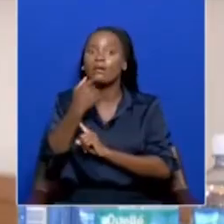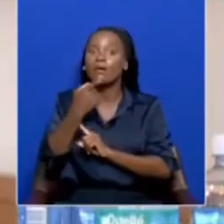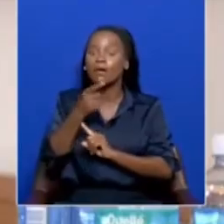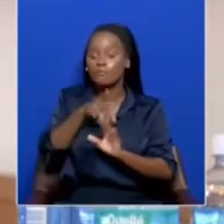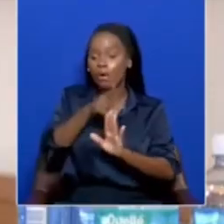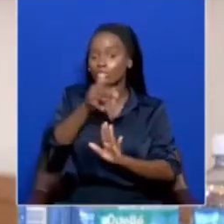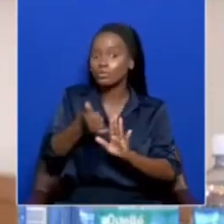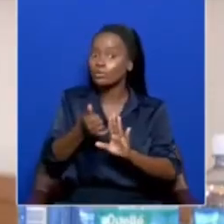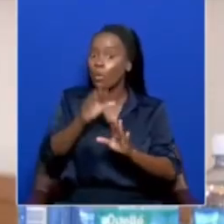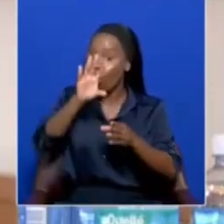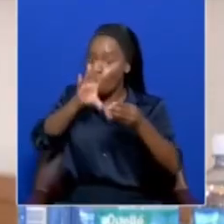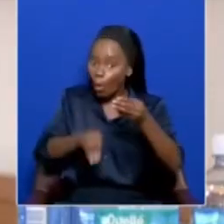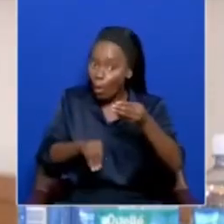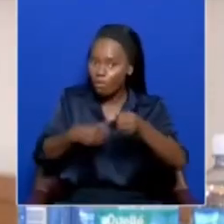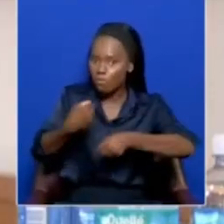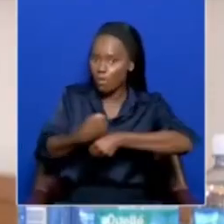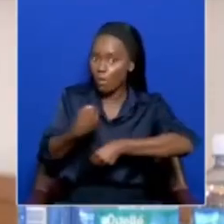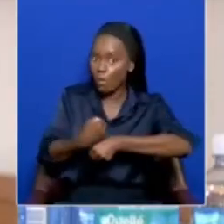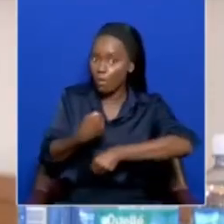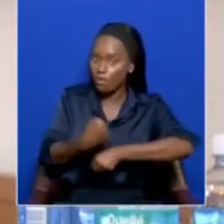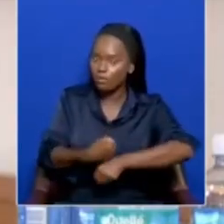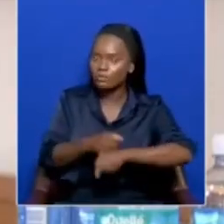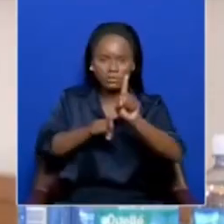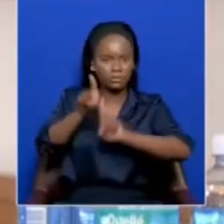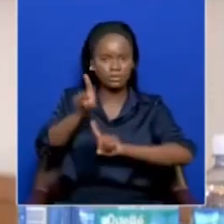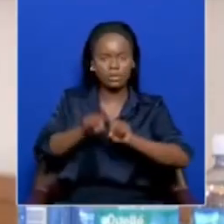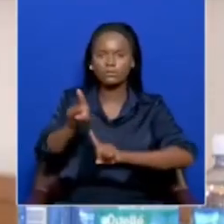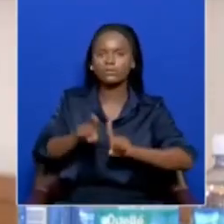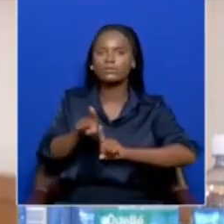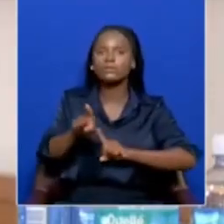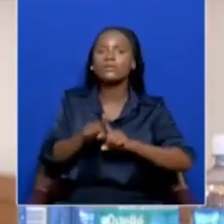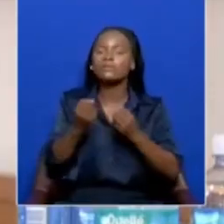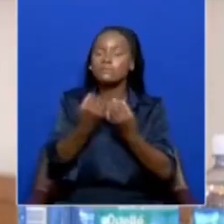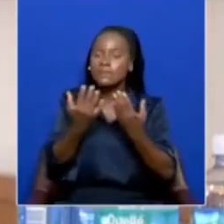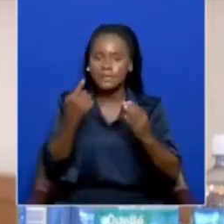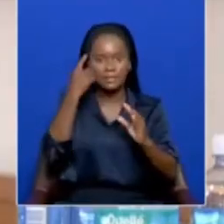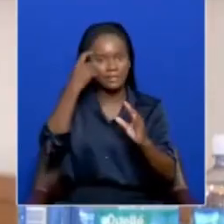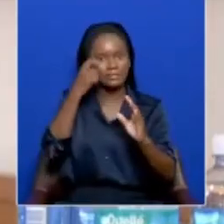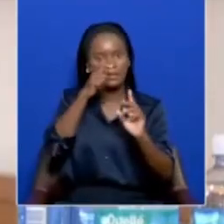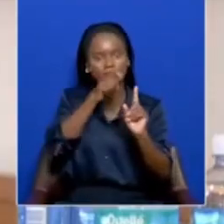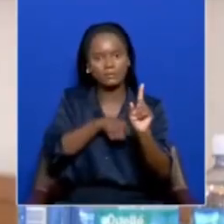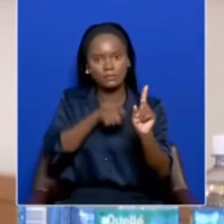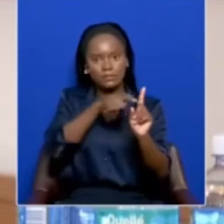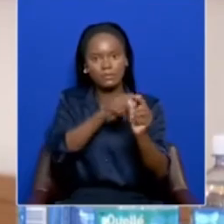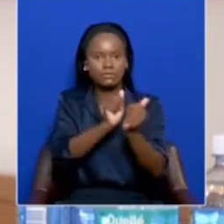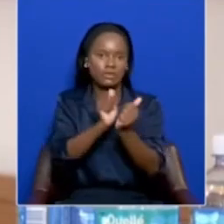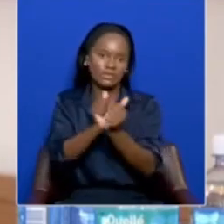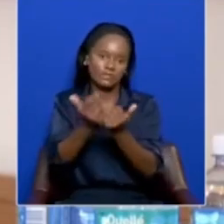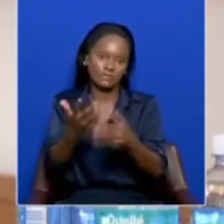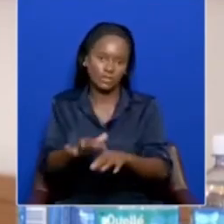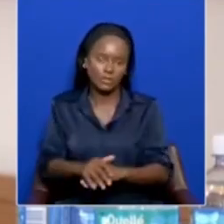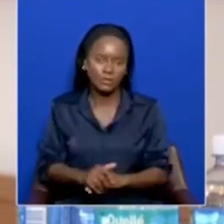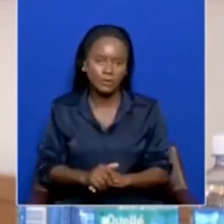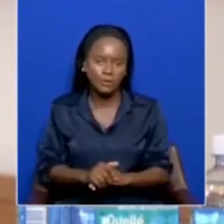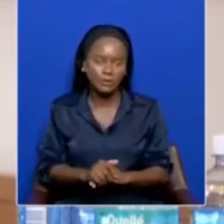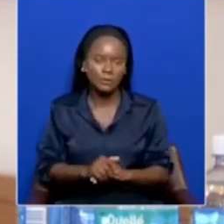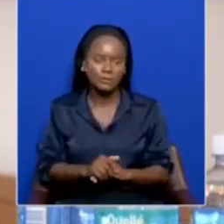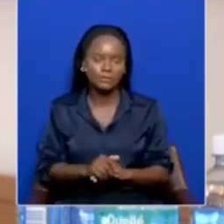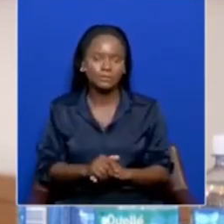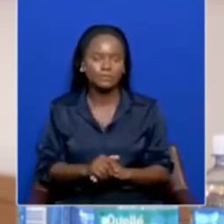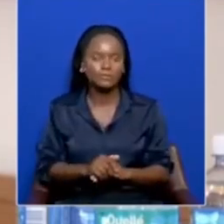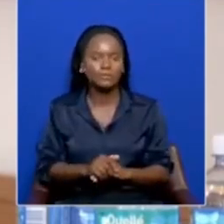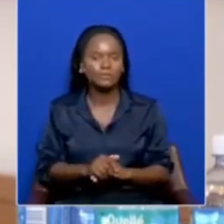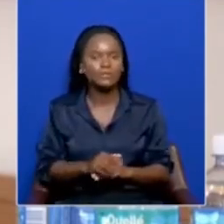Thank you. Chair. Witness E, just before the itemization,